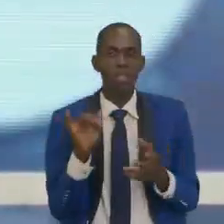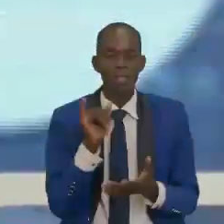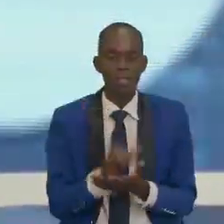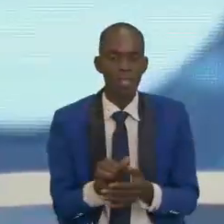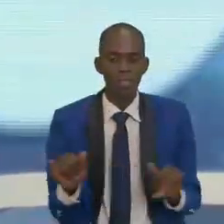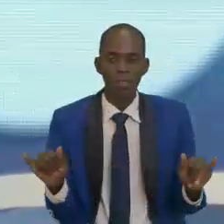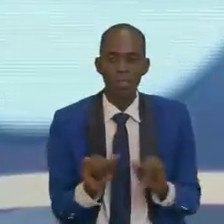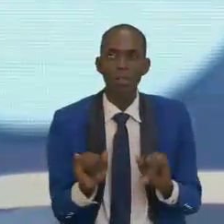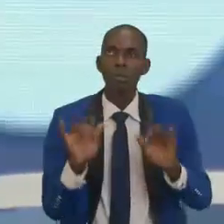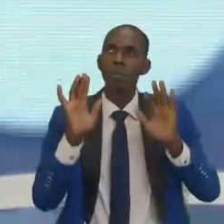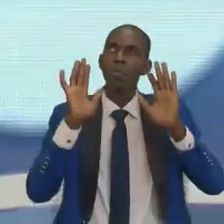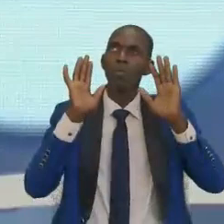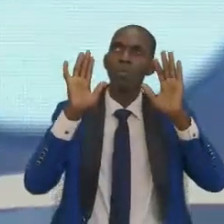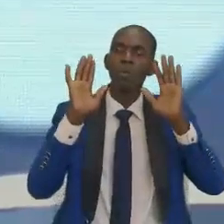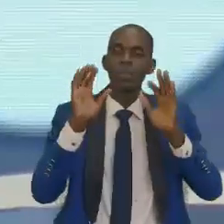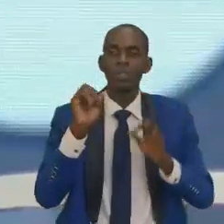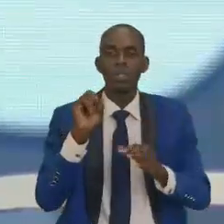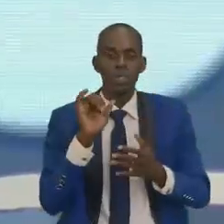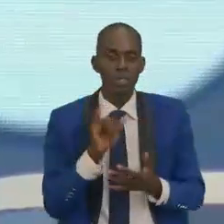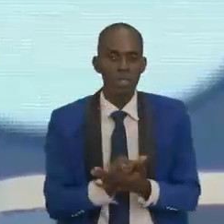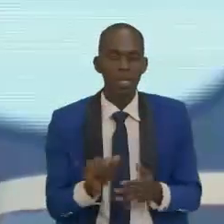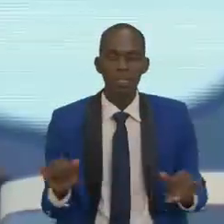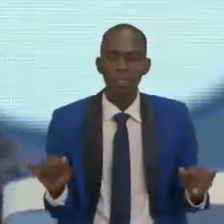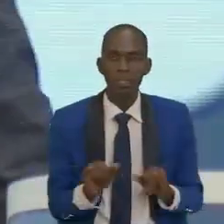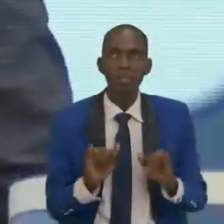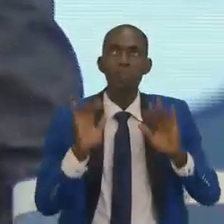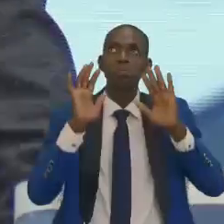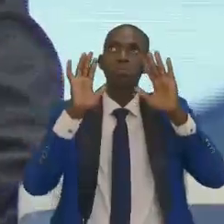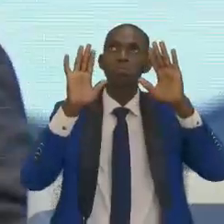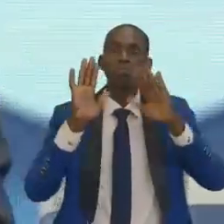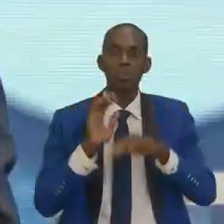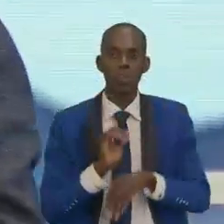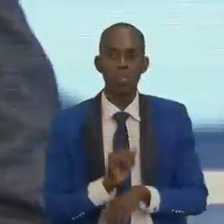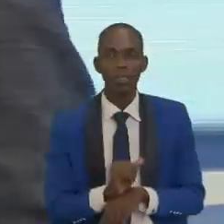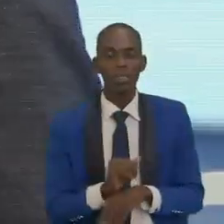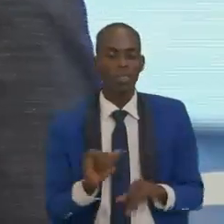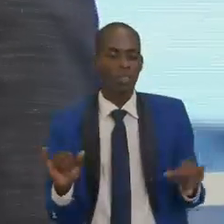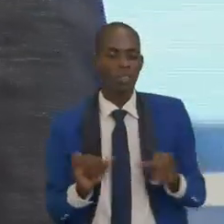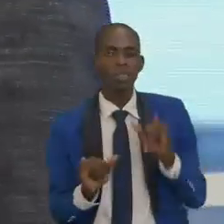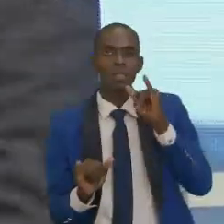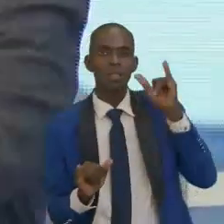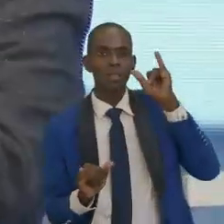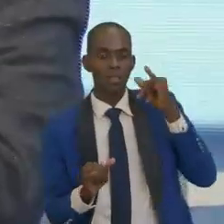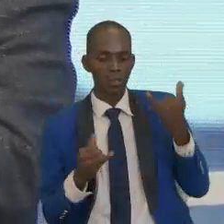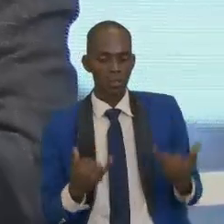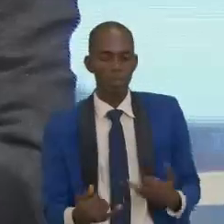wonder, that same miracle, the same yesterday, today, and